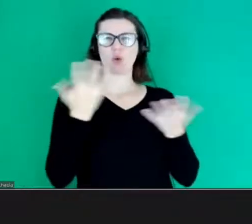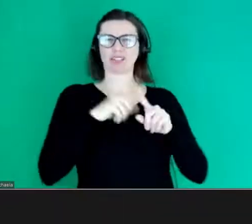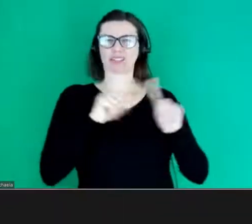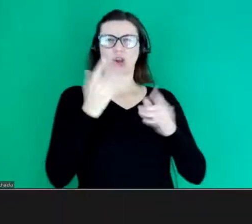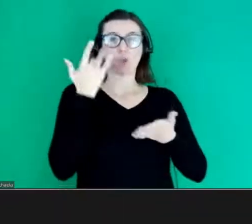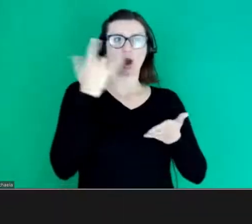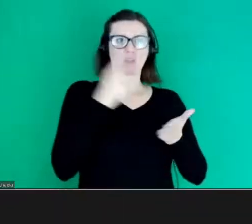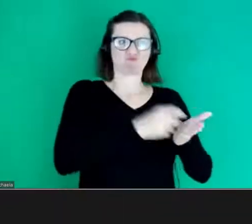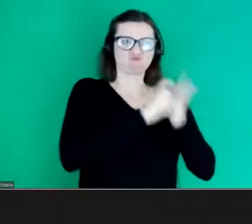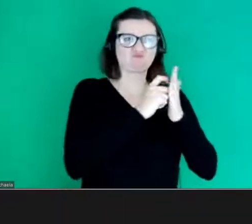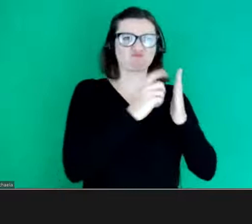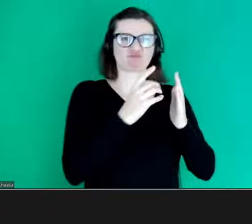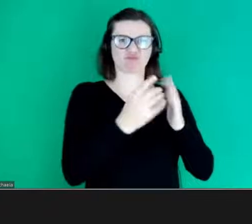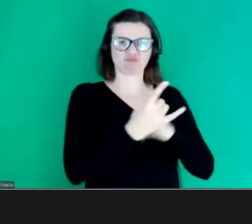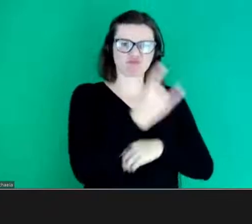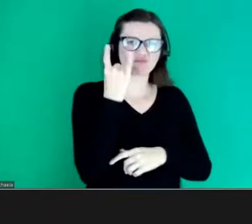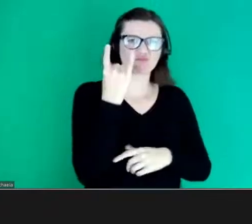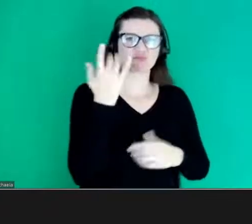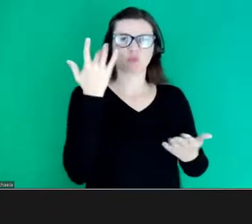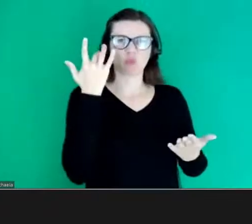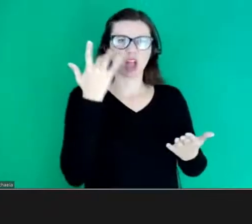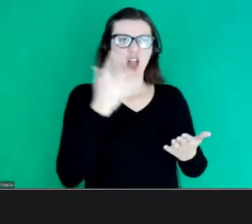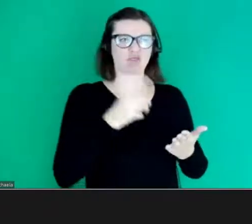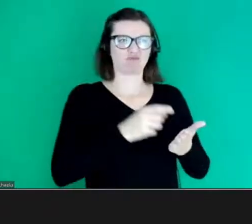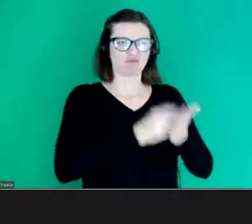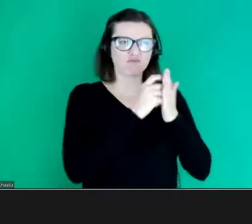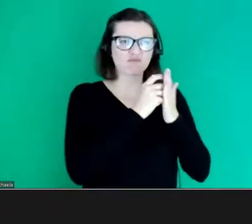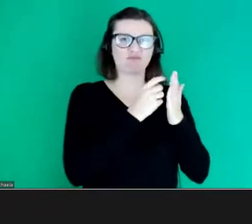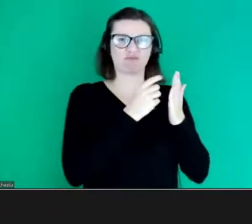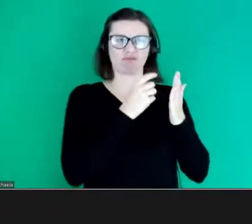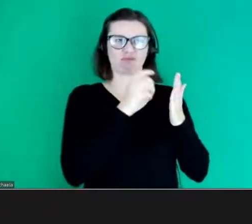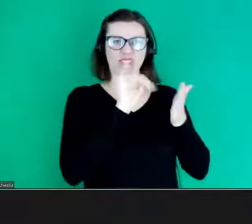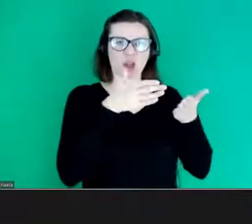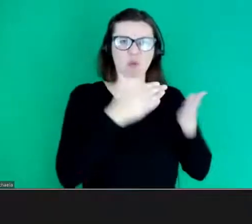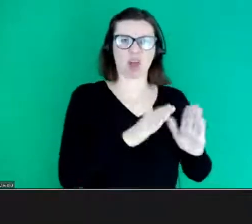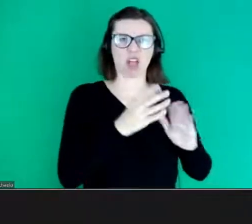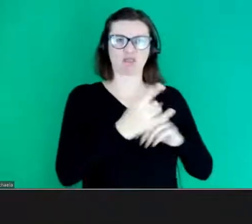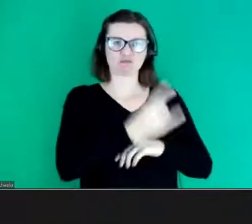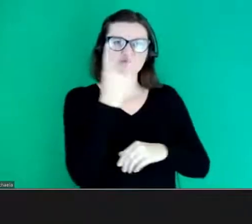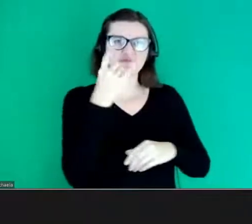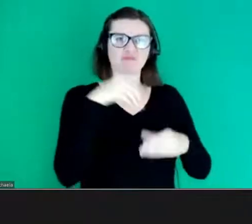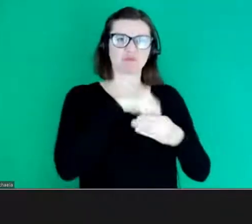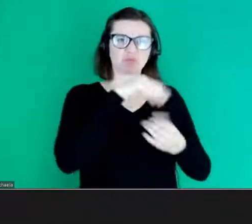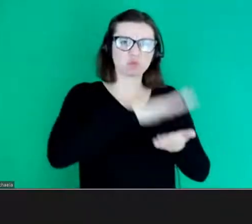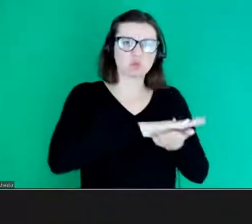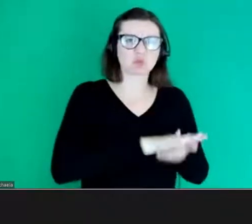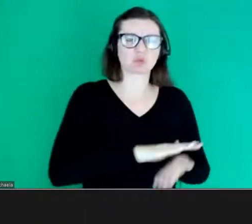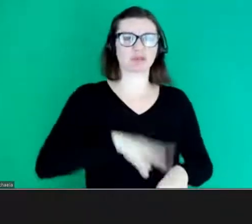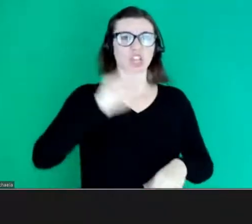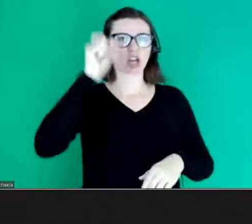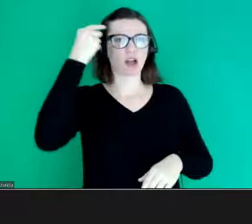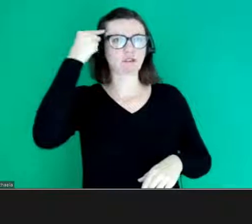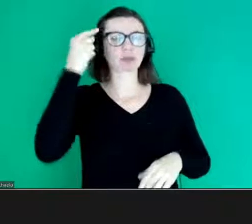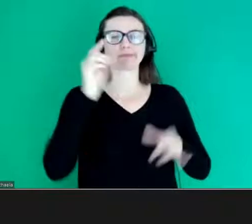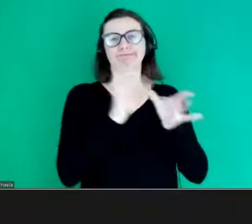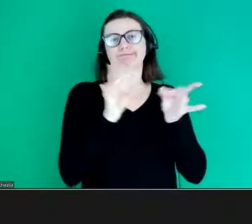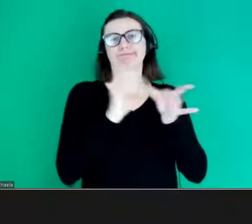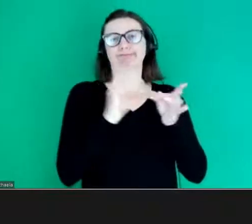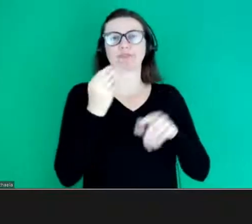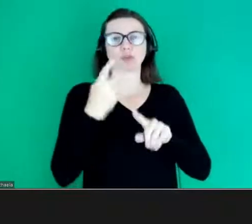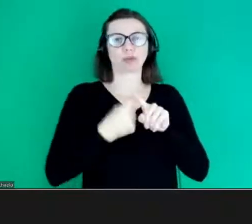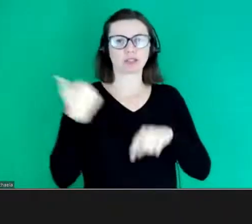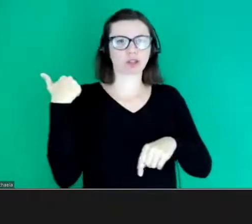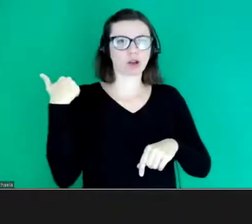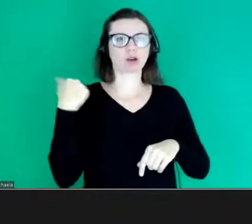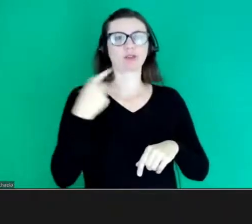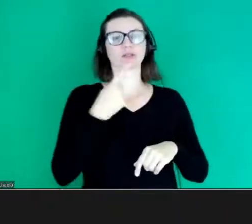this immediately? Why mandate it in such a way, like immediately in the schools? The governor stated a couple months ago, you